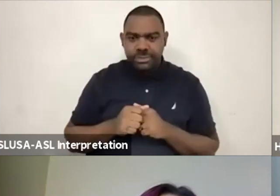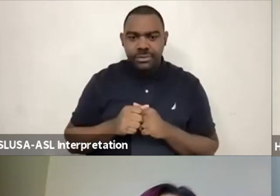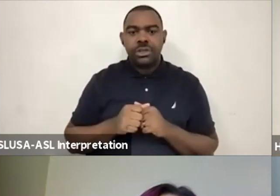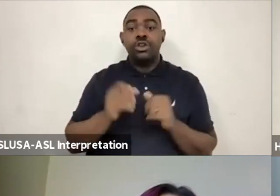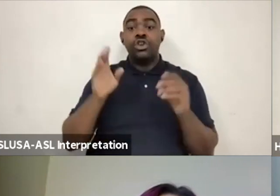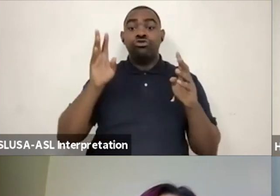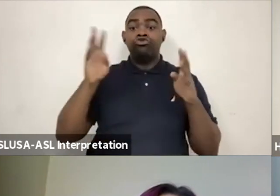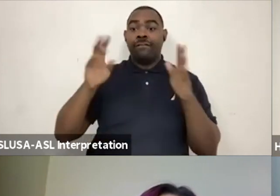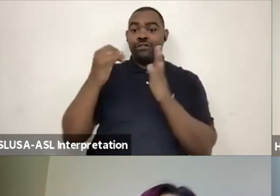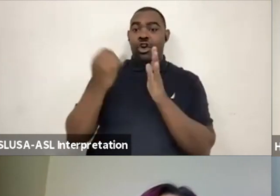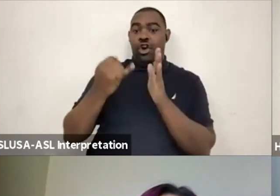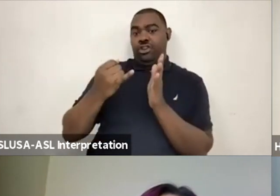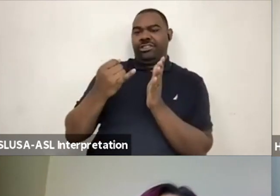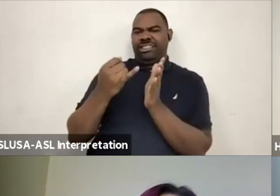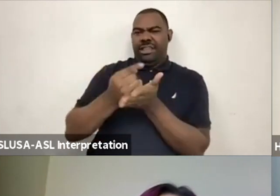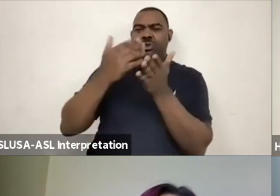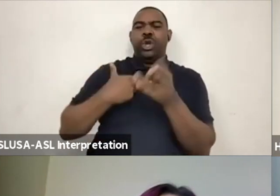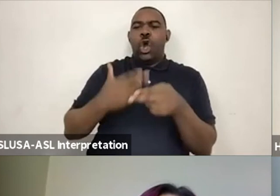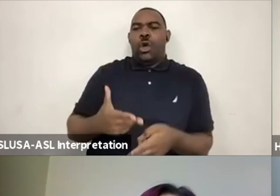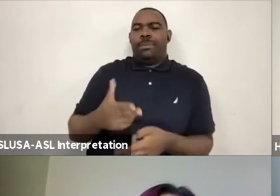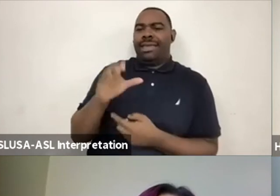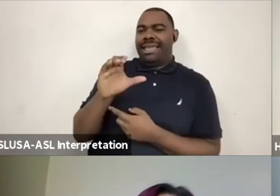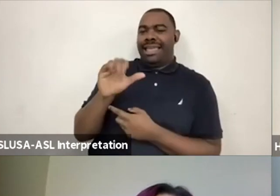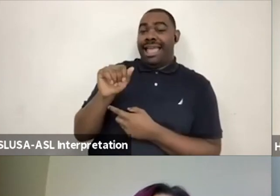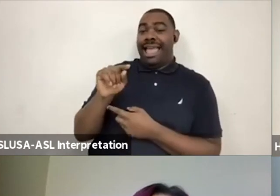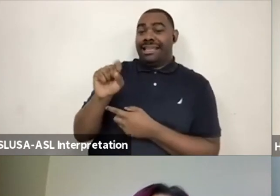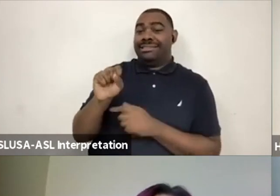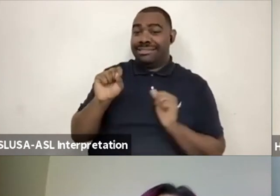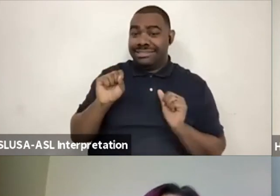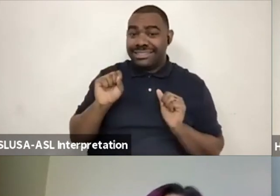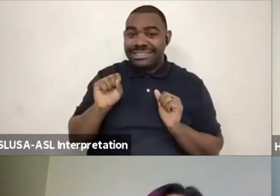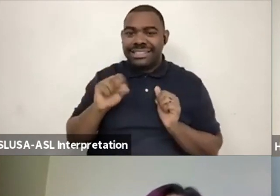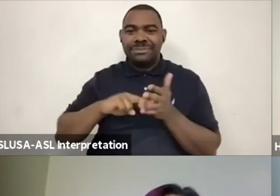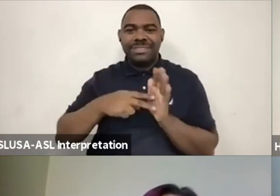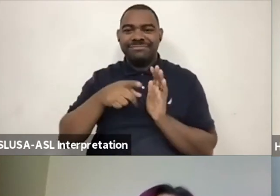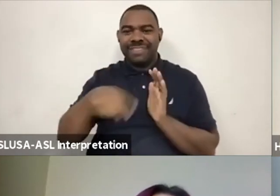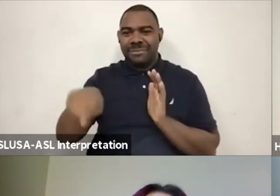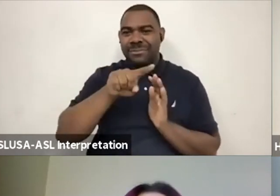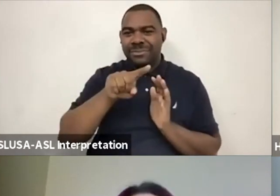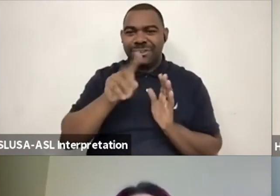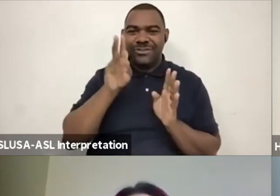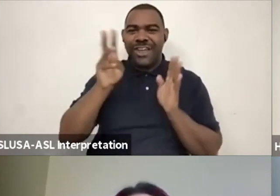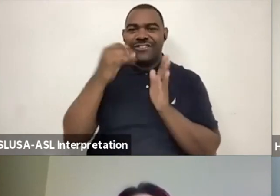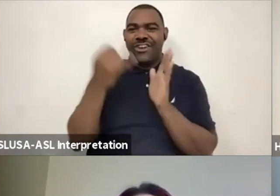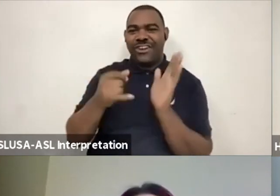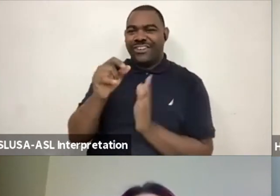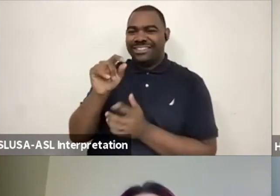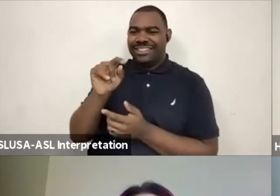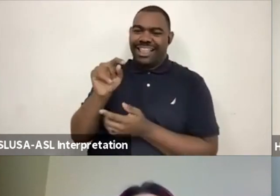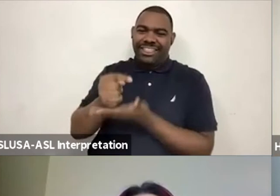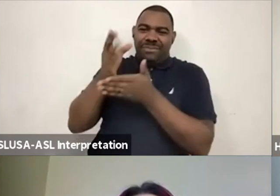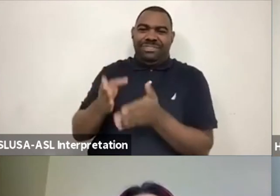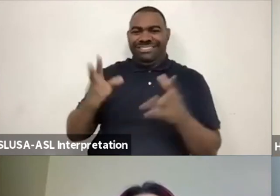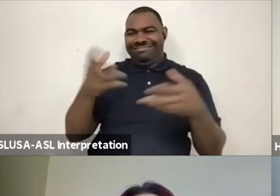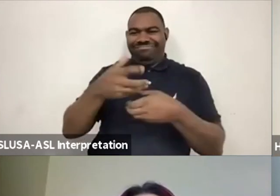we like to call them CATs. So if you hear us saying CATs, we mean a creative arts therapist. So Danielle, as a creative